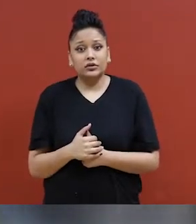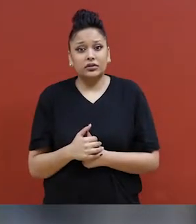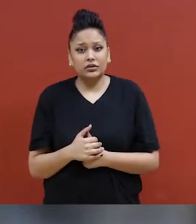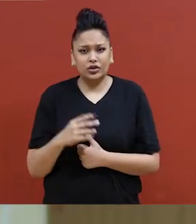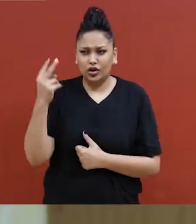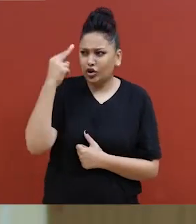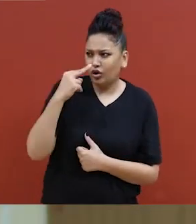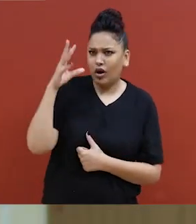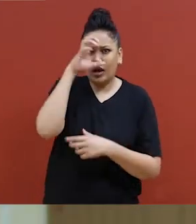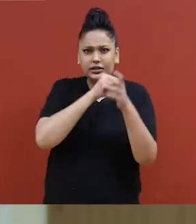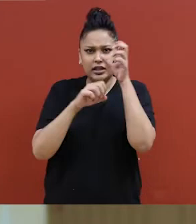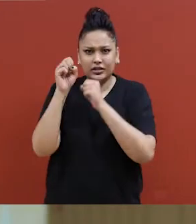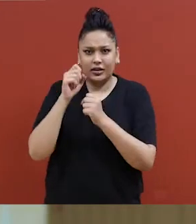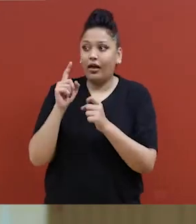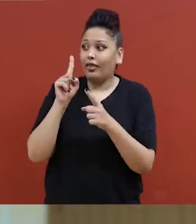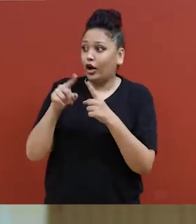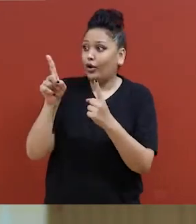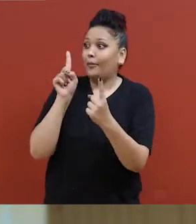as they expected.